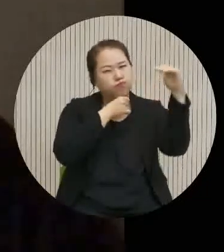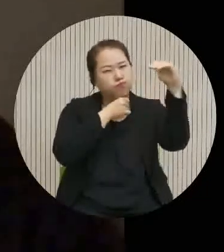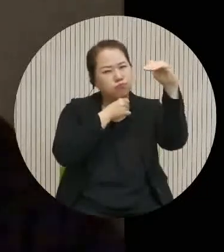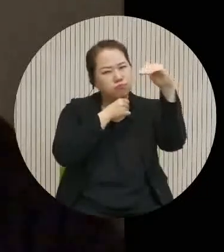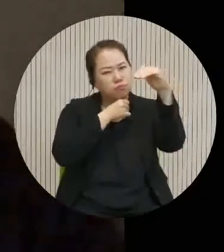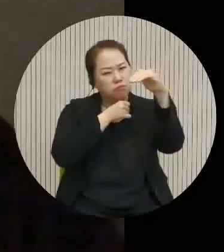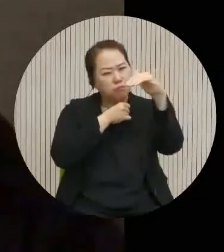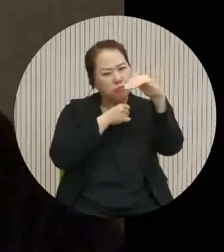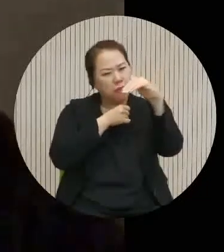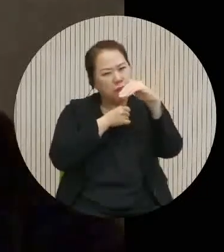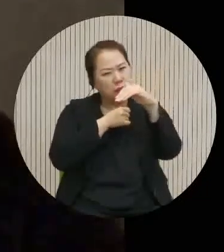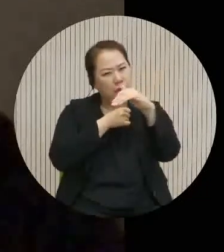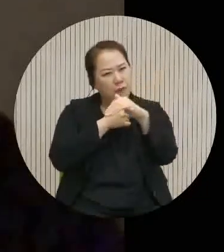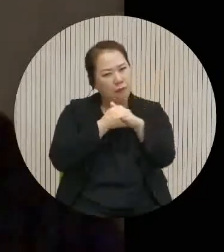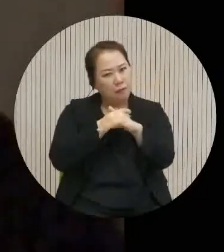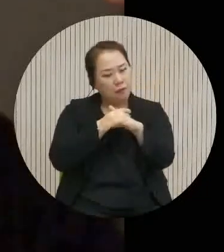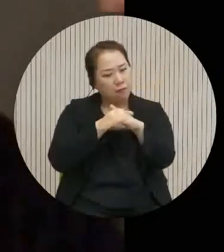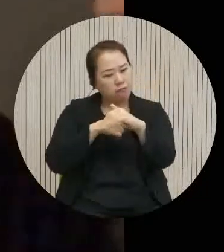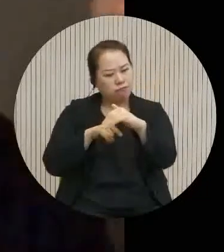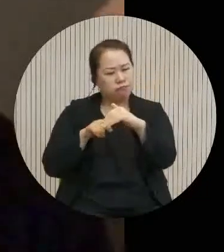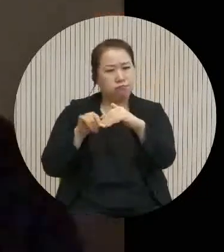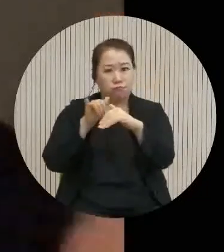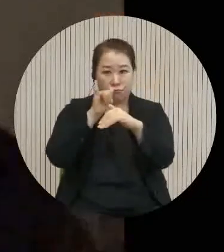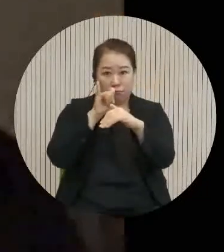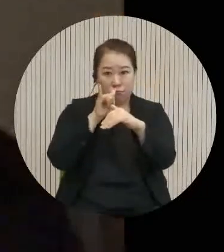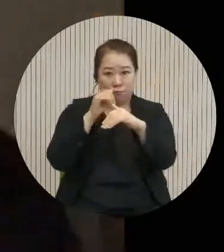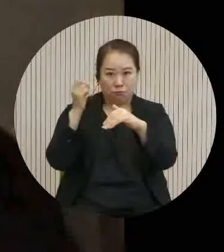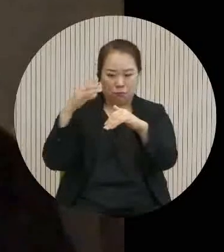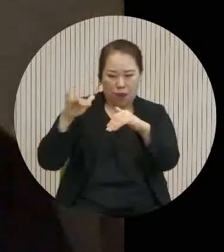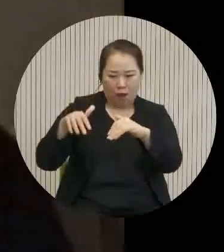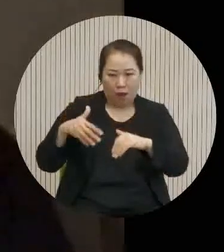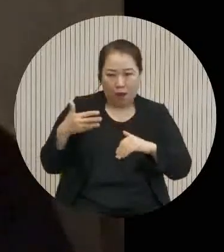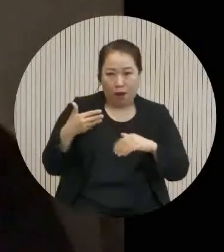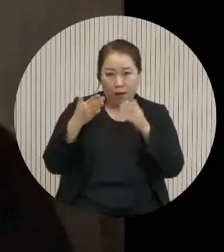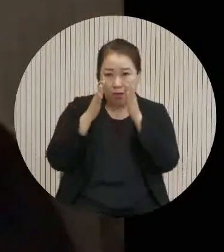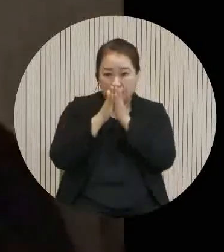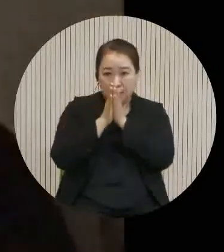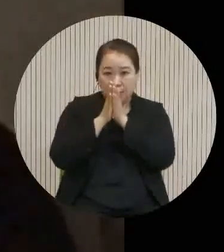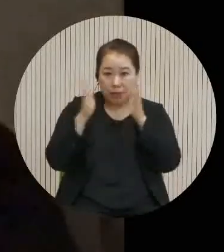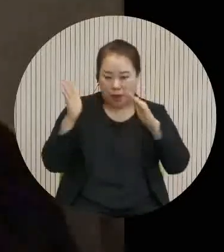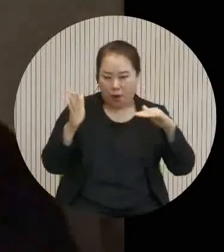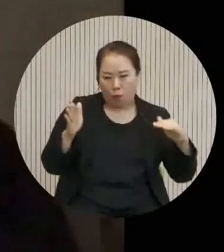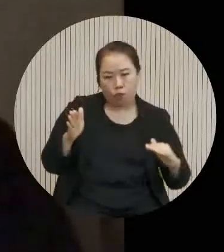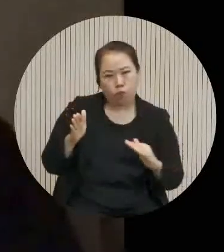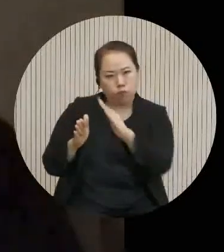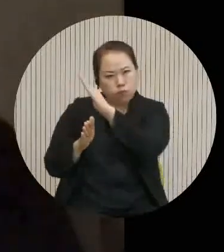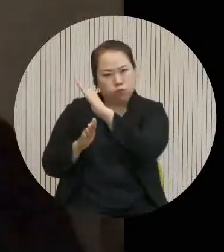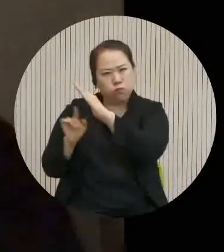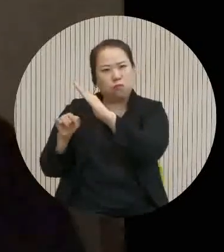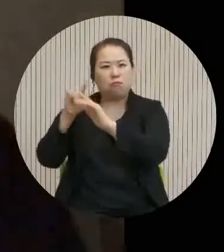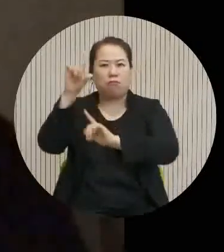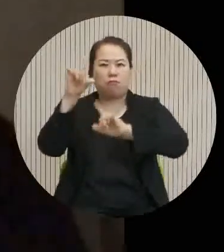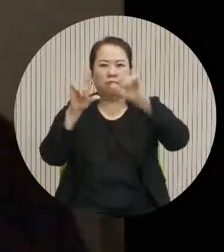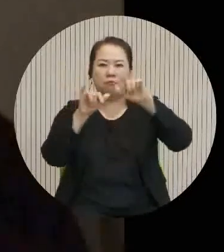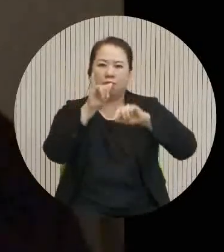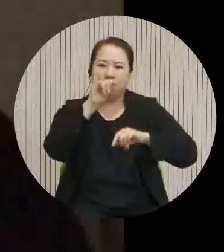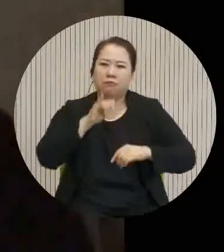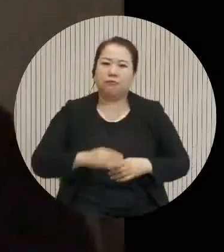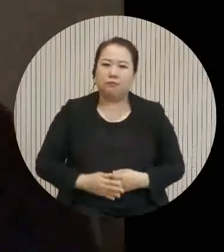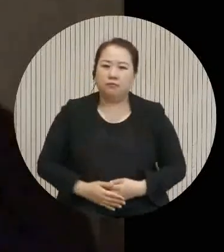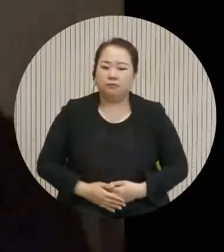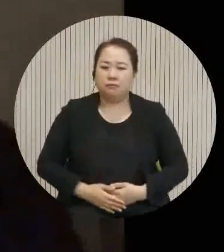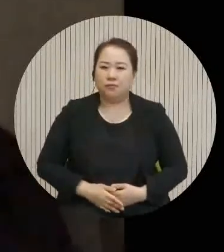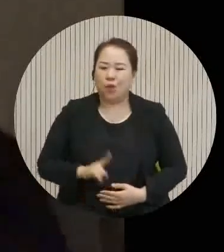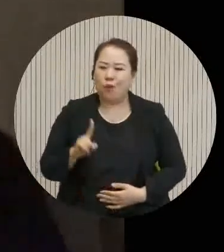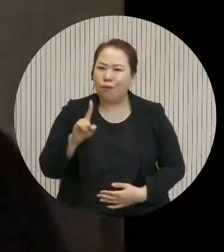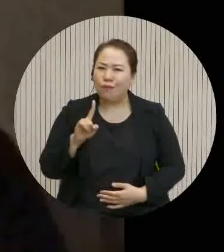in the fall, her scores were higher than they were ever. What did she do over the